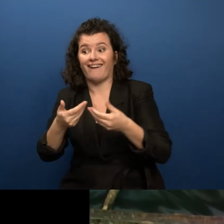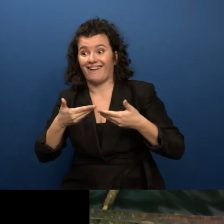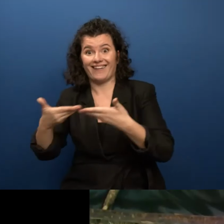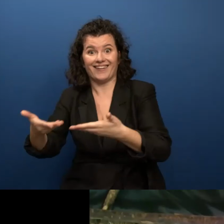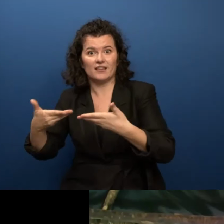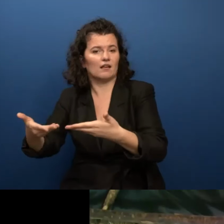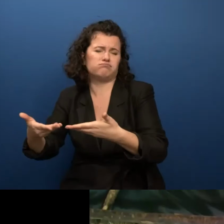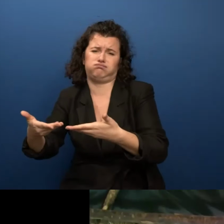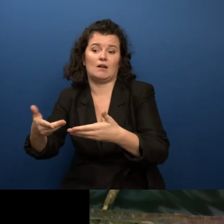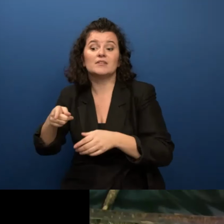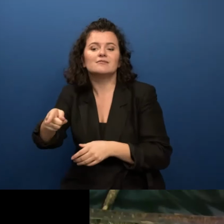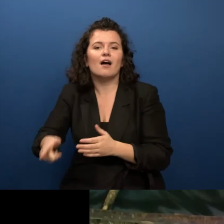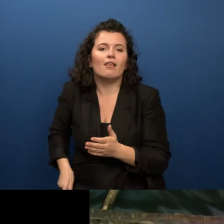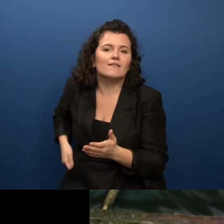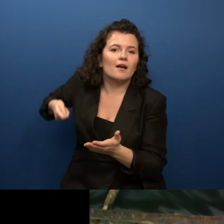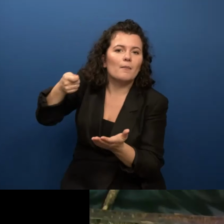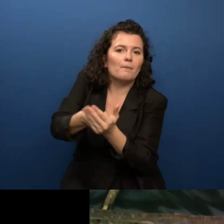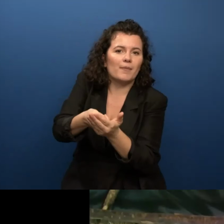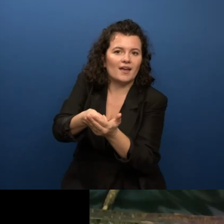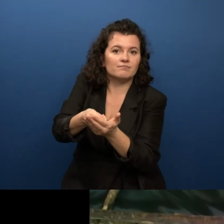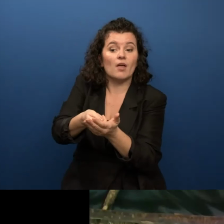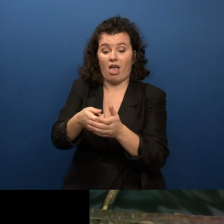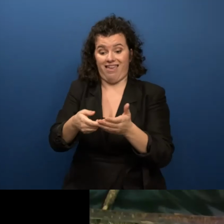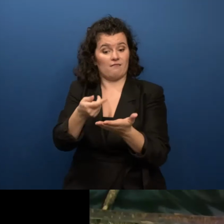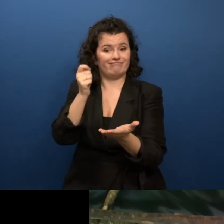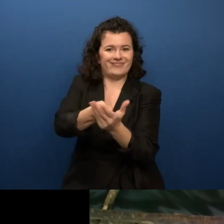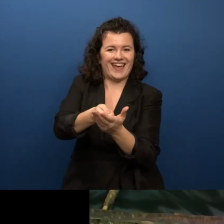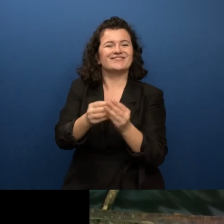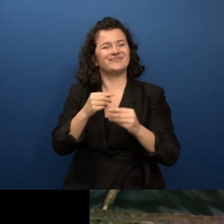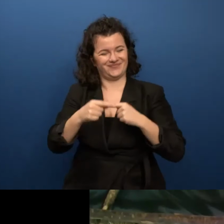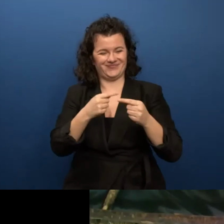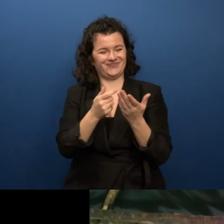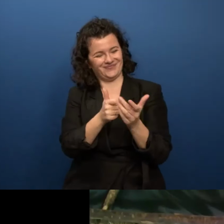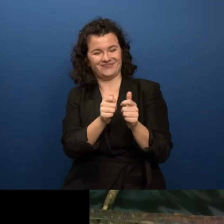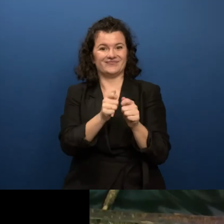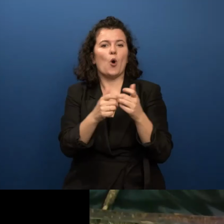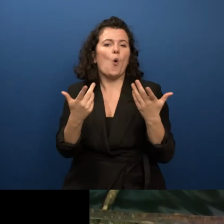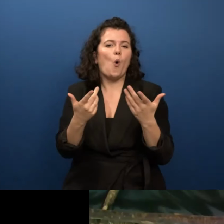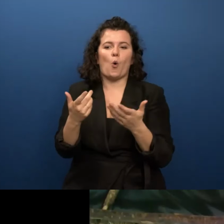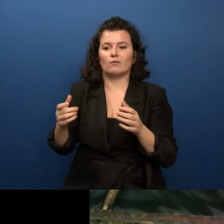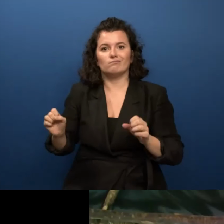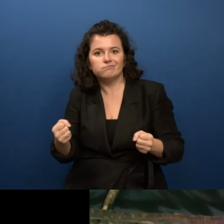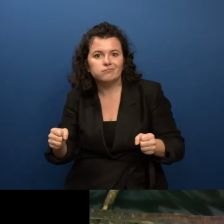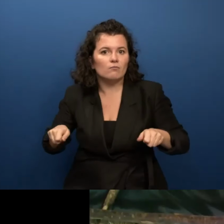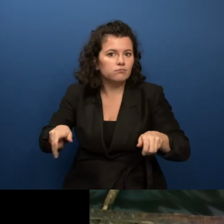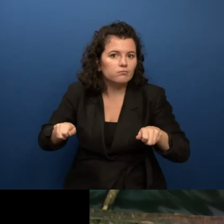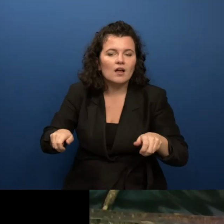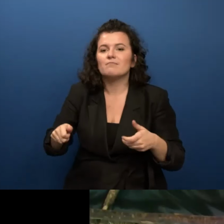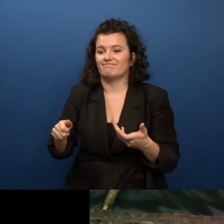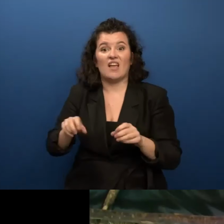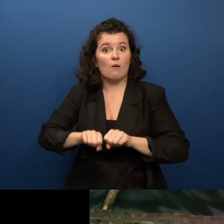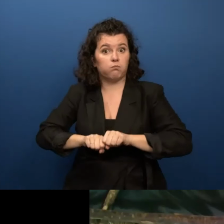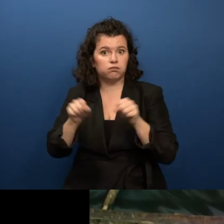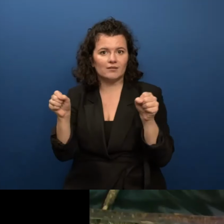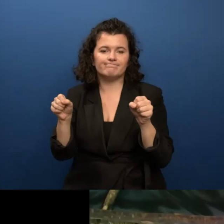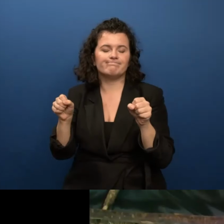When the other one broke, you need to maybe try to fix it at your own cost. And these are the people who are disempowered.